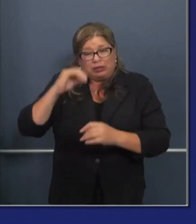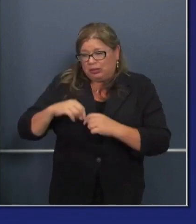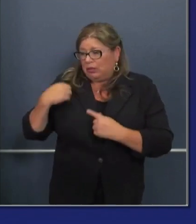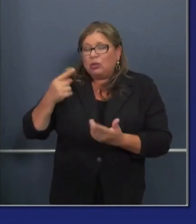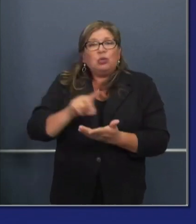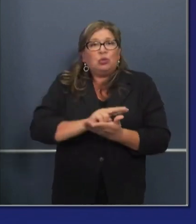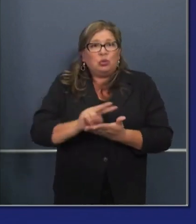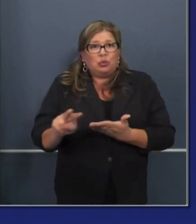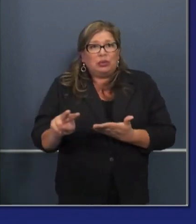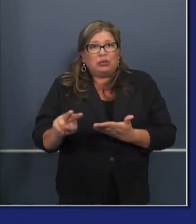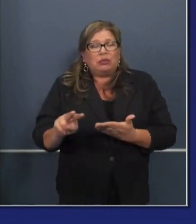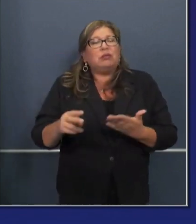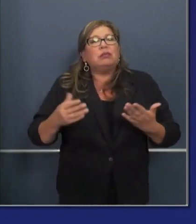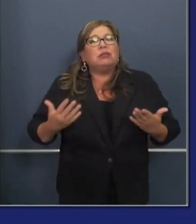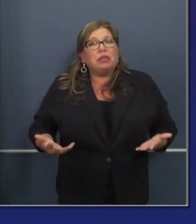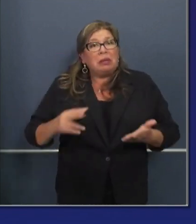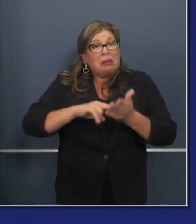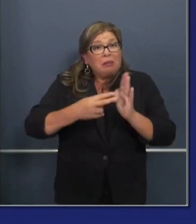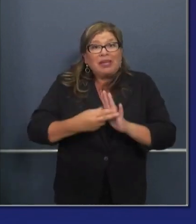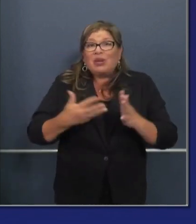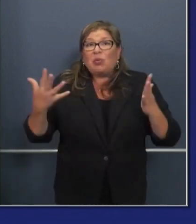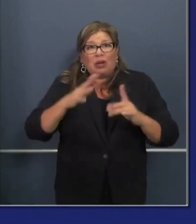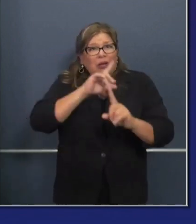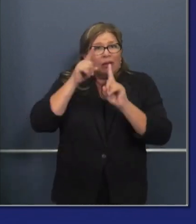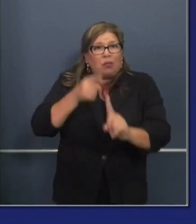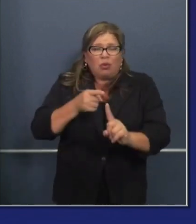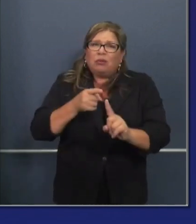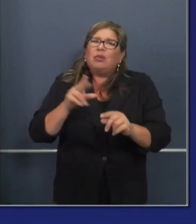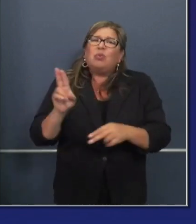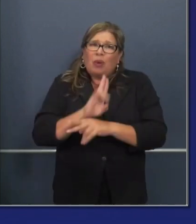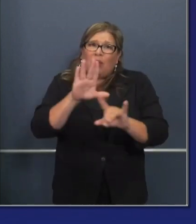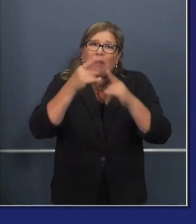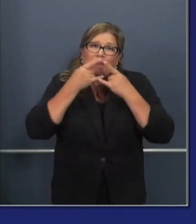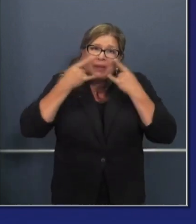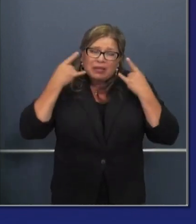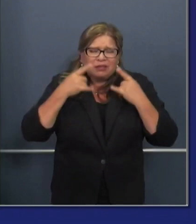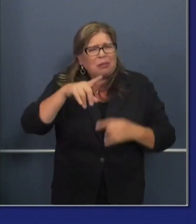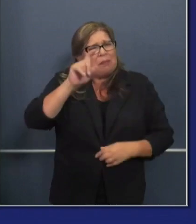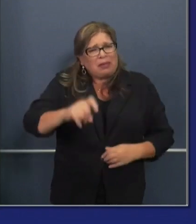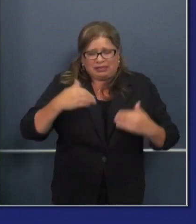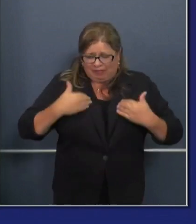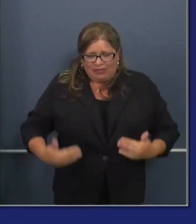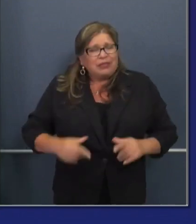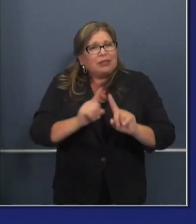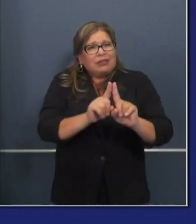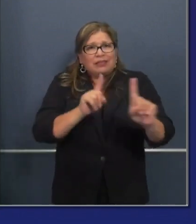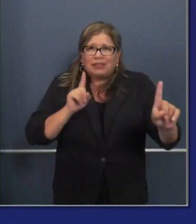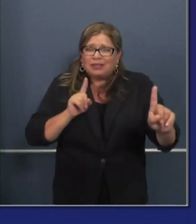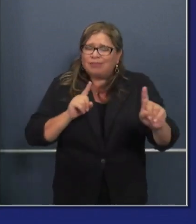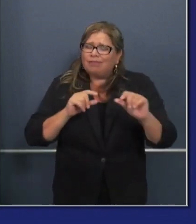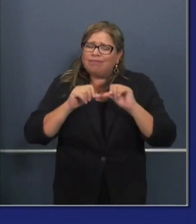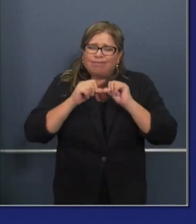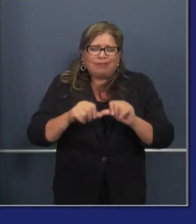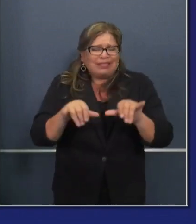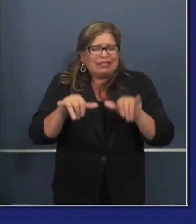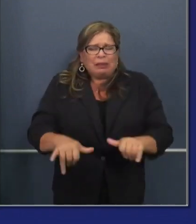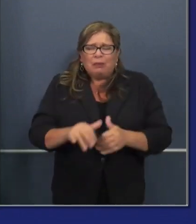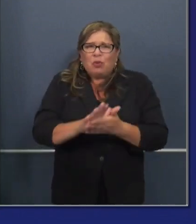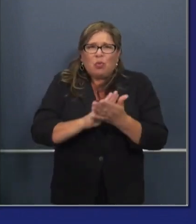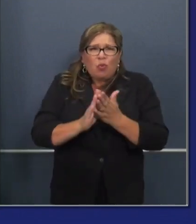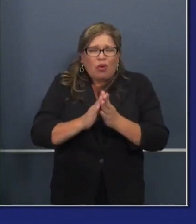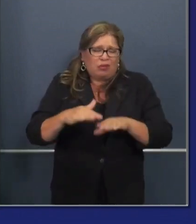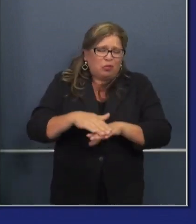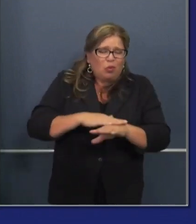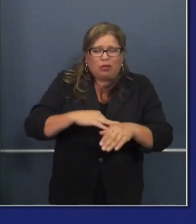period. Wear your masks, practice physical distancing, continue the hygiene that is so